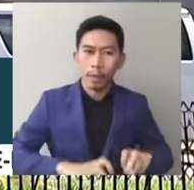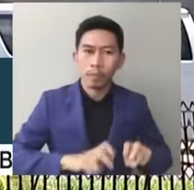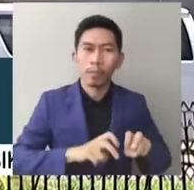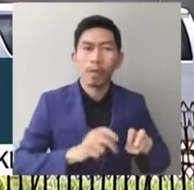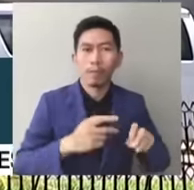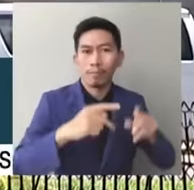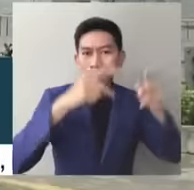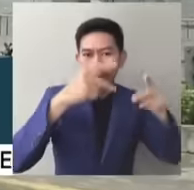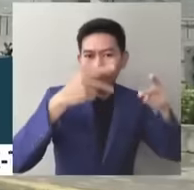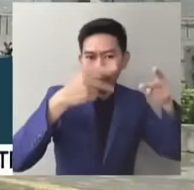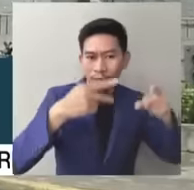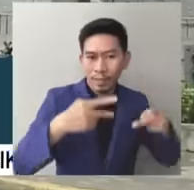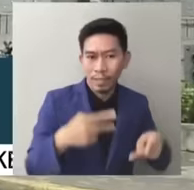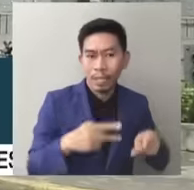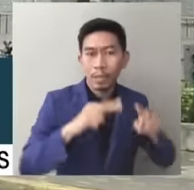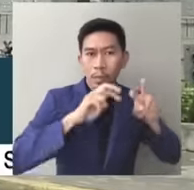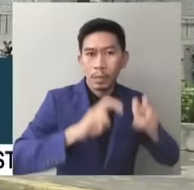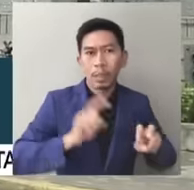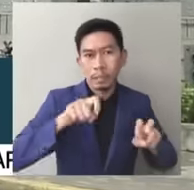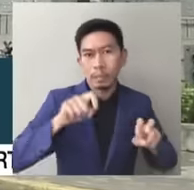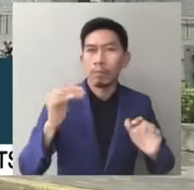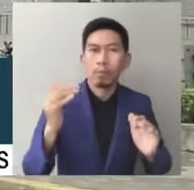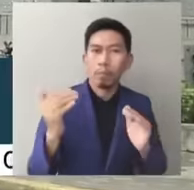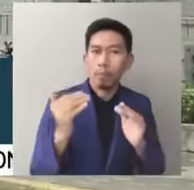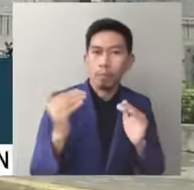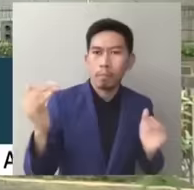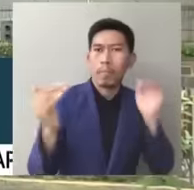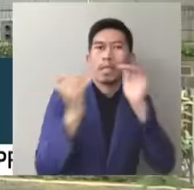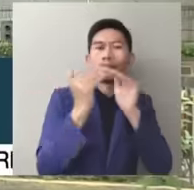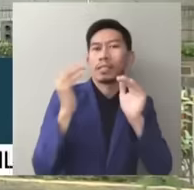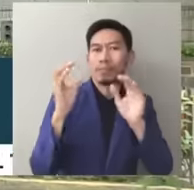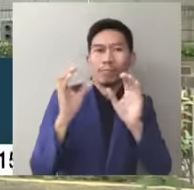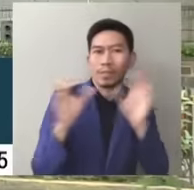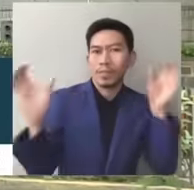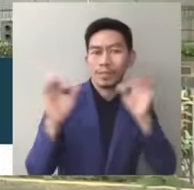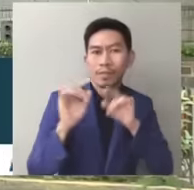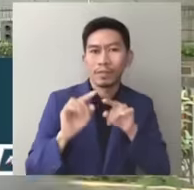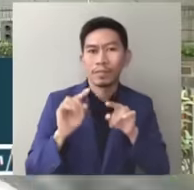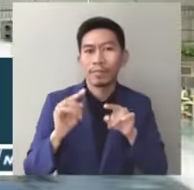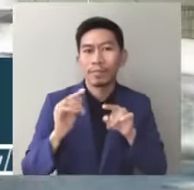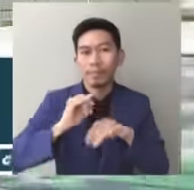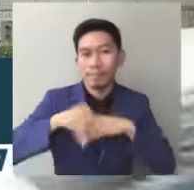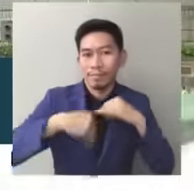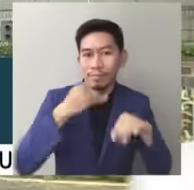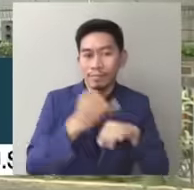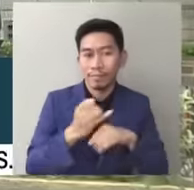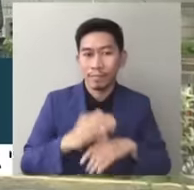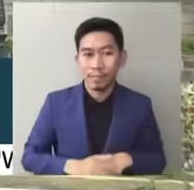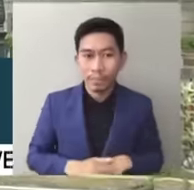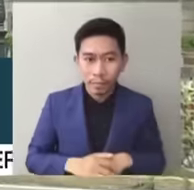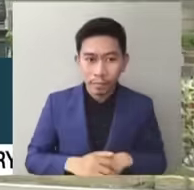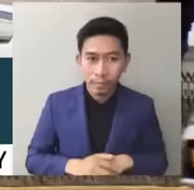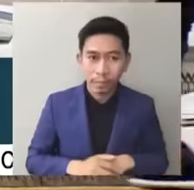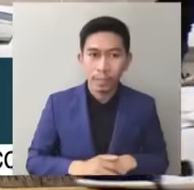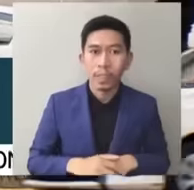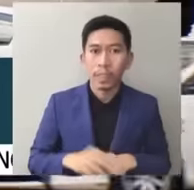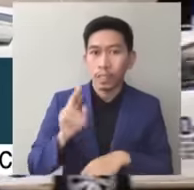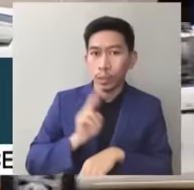international certification. COMELEC will also ditch the transparency server used in previous elections.